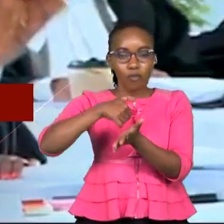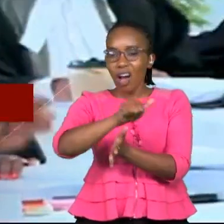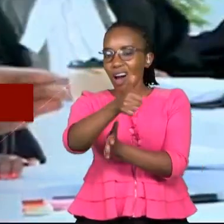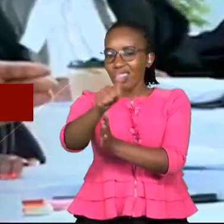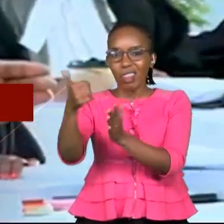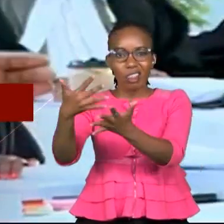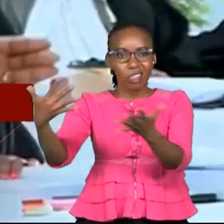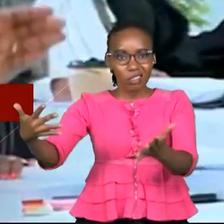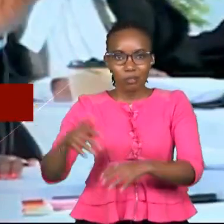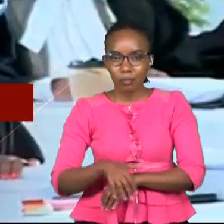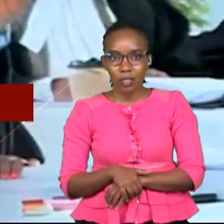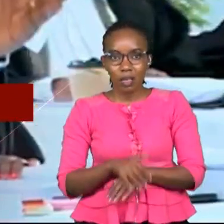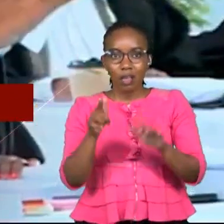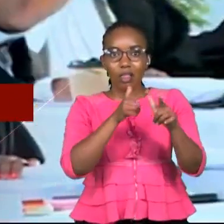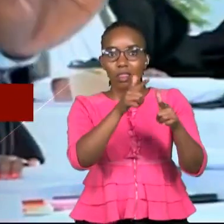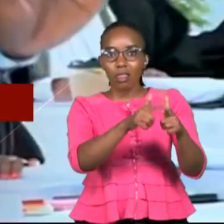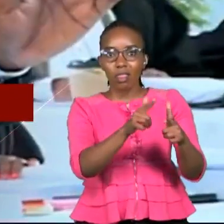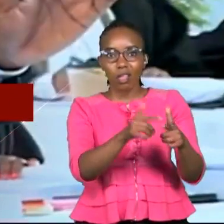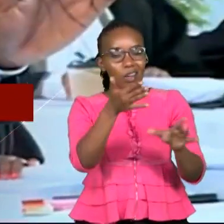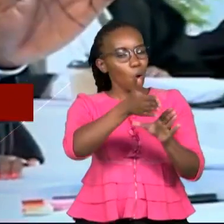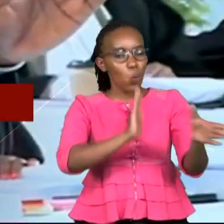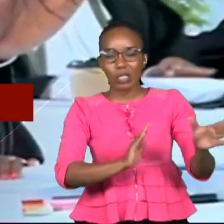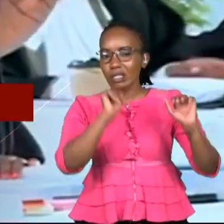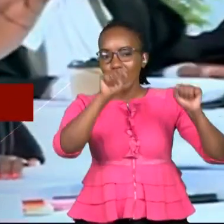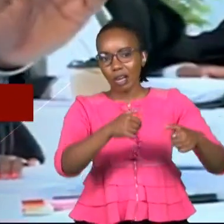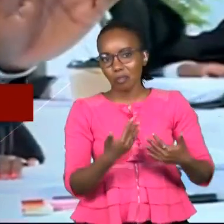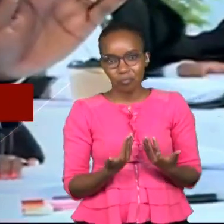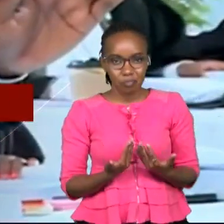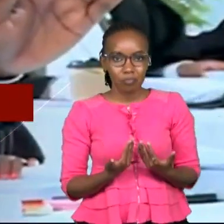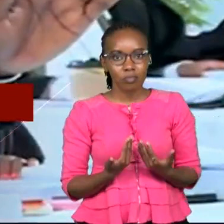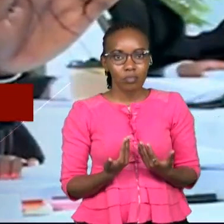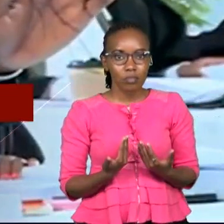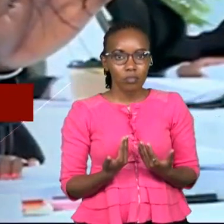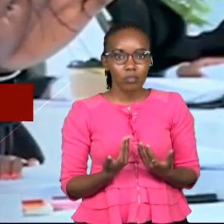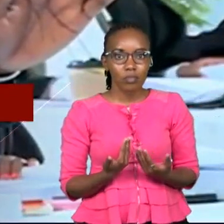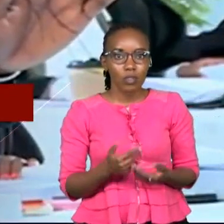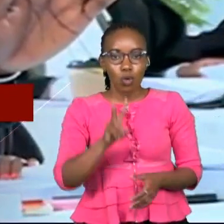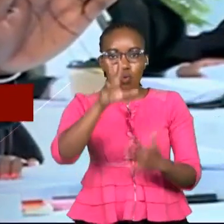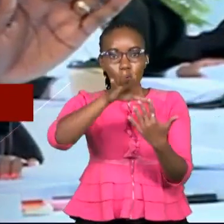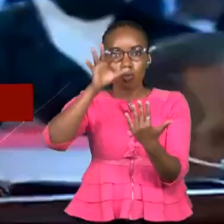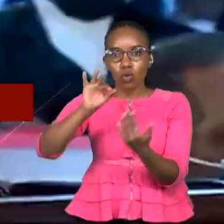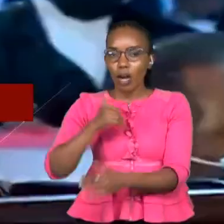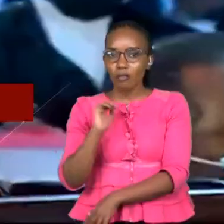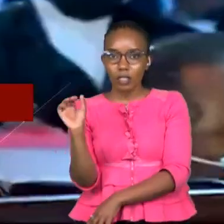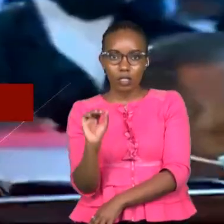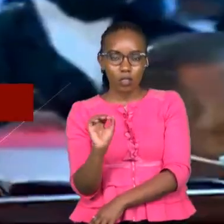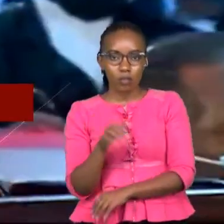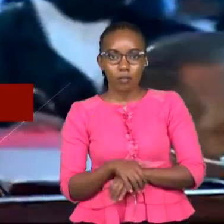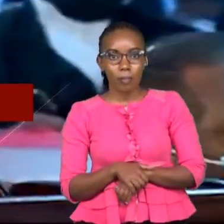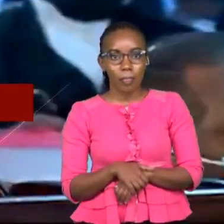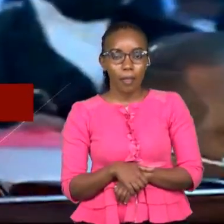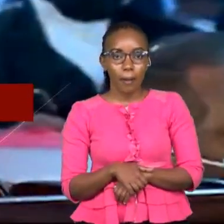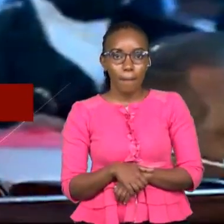lesser mortals. Then he must abdicate. There are no two options to this matter.